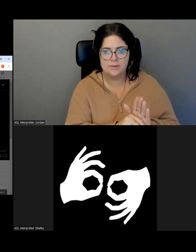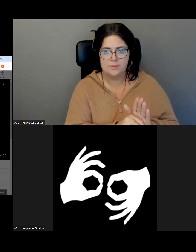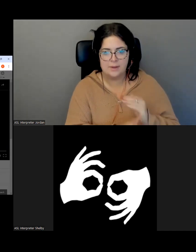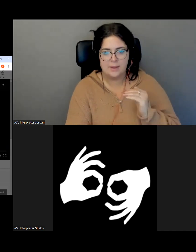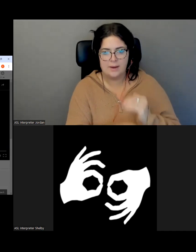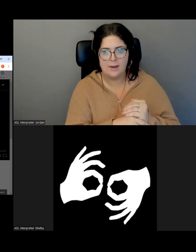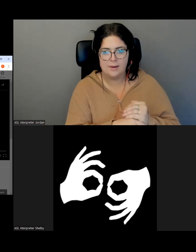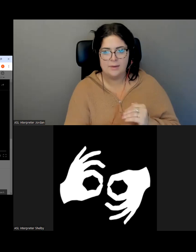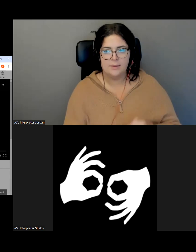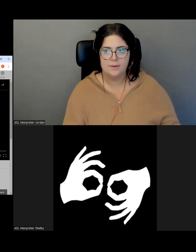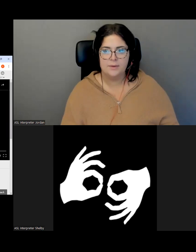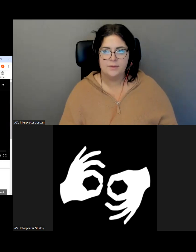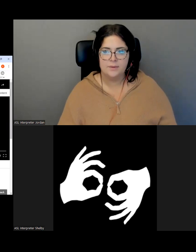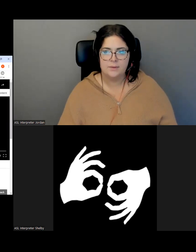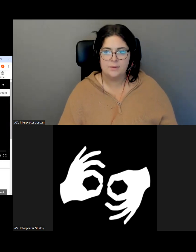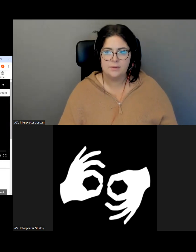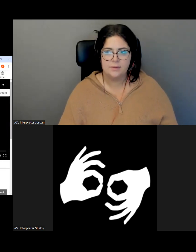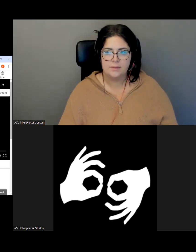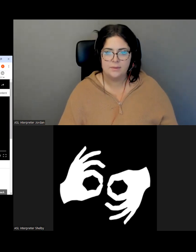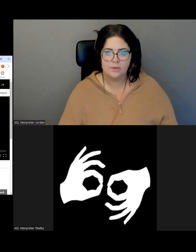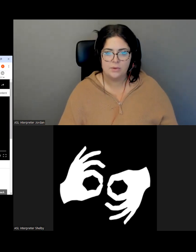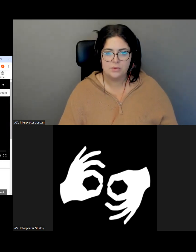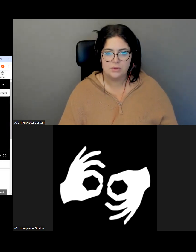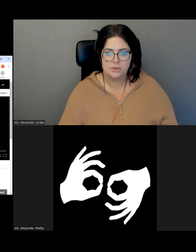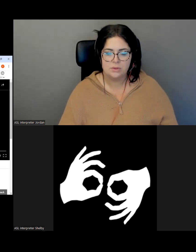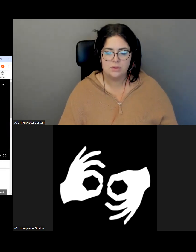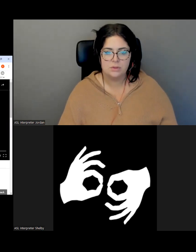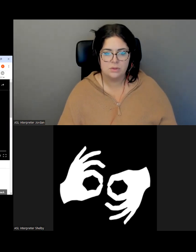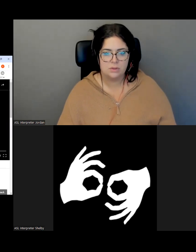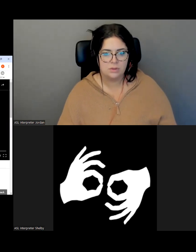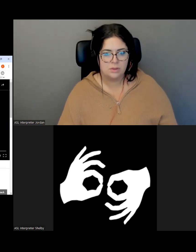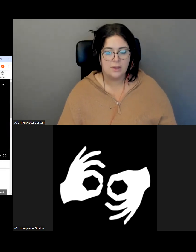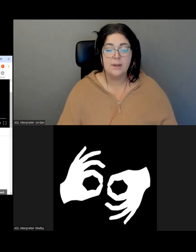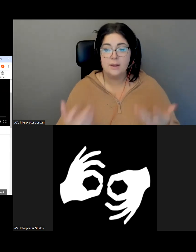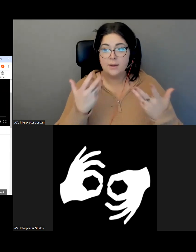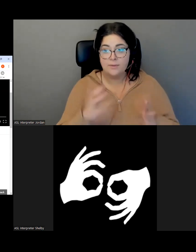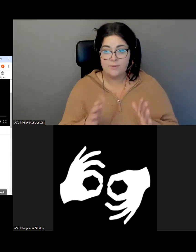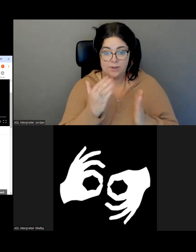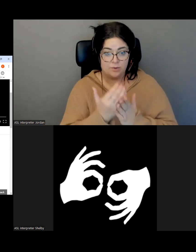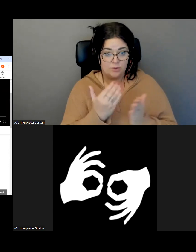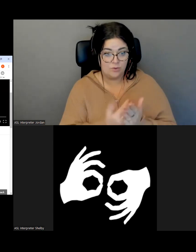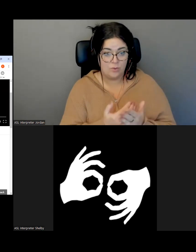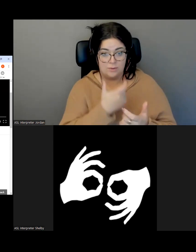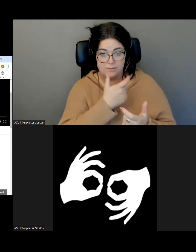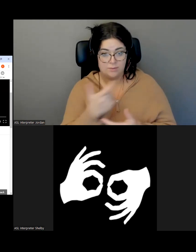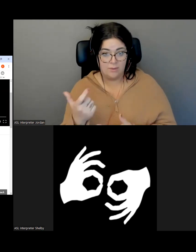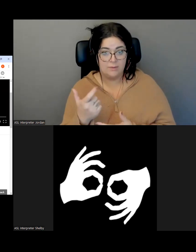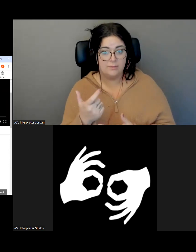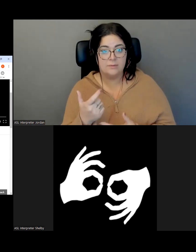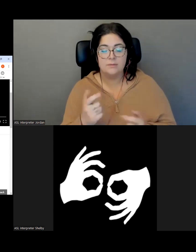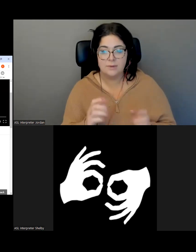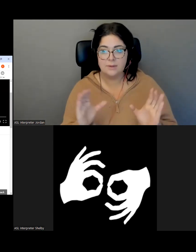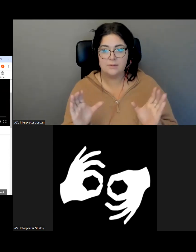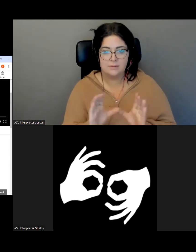And then it's saved now, and I can go back to this course whenever I'd like. And so once I finish this course, I can get my certificate by